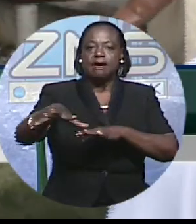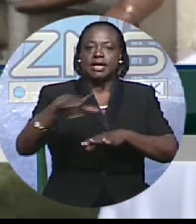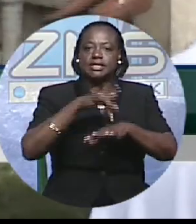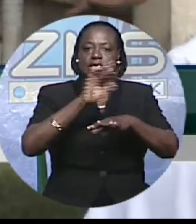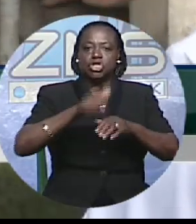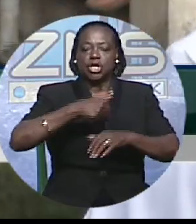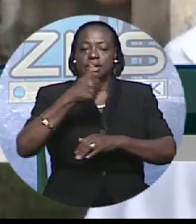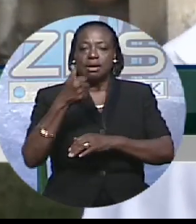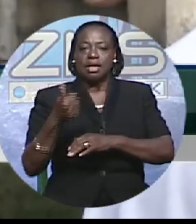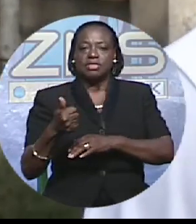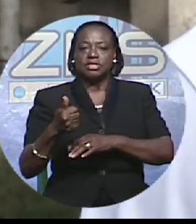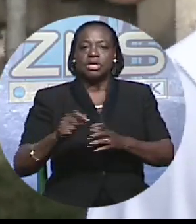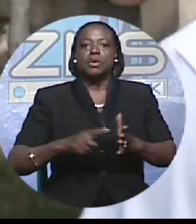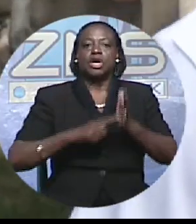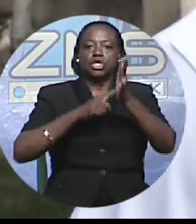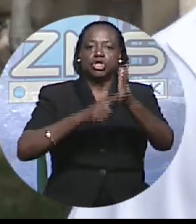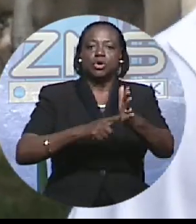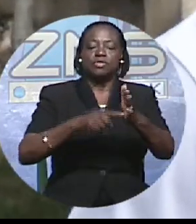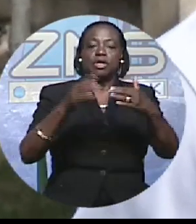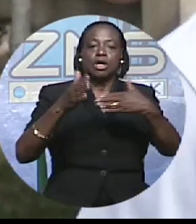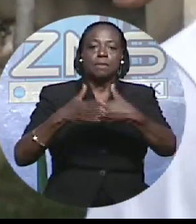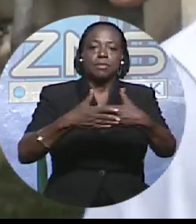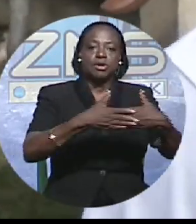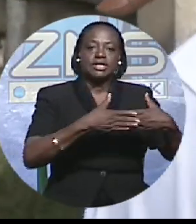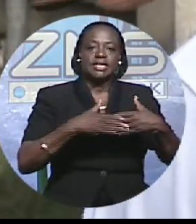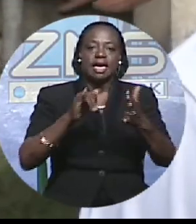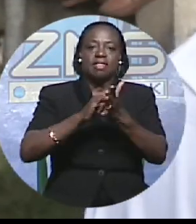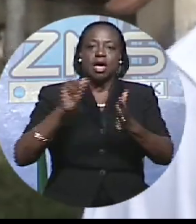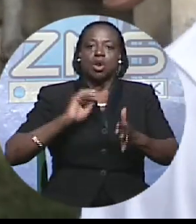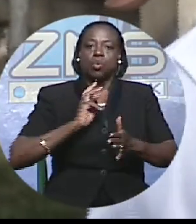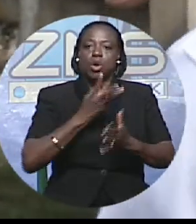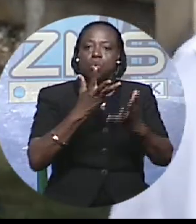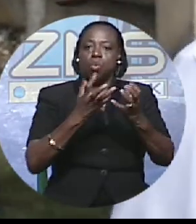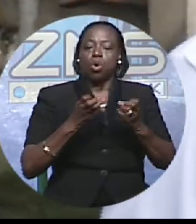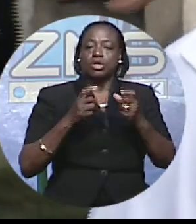community that we want to just, you know, give them an incentive